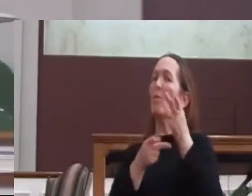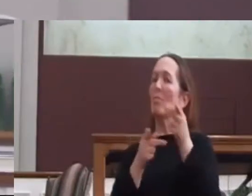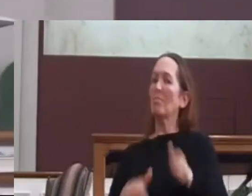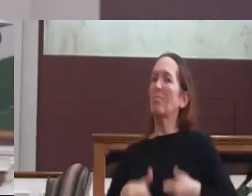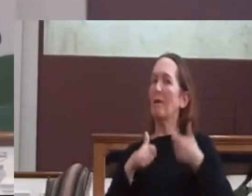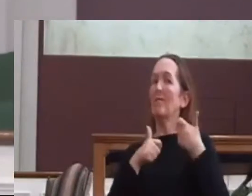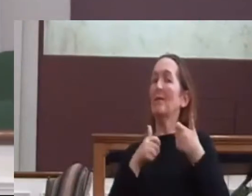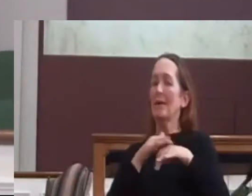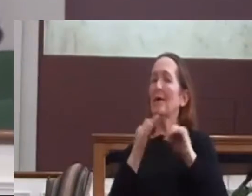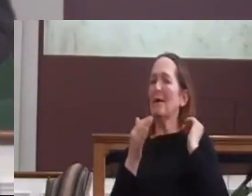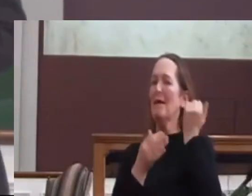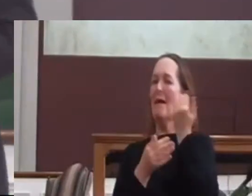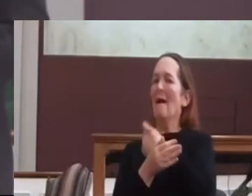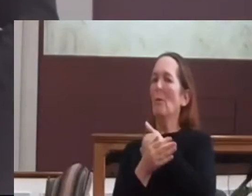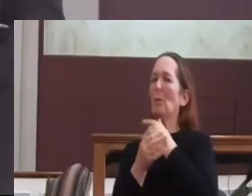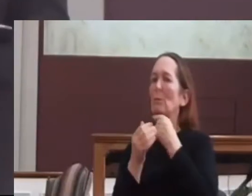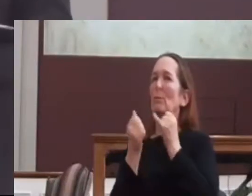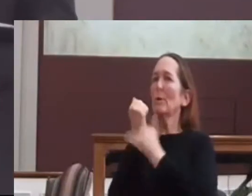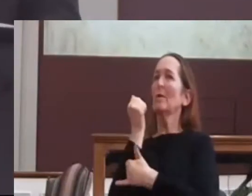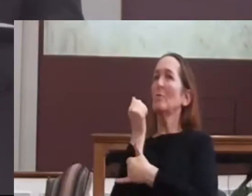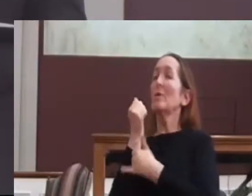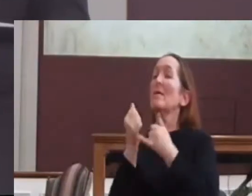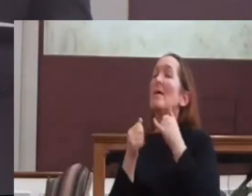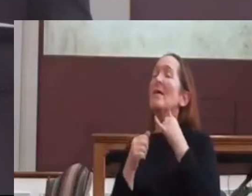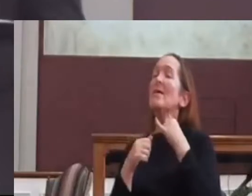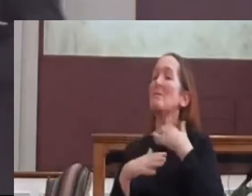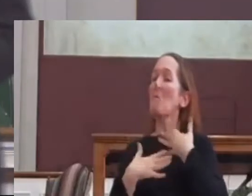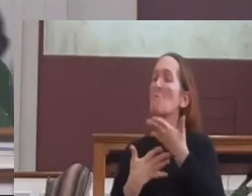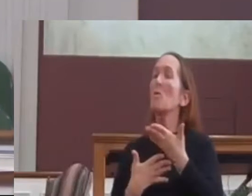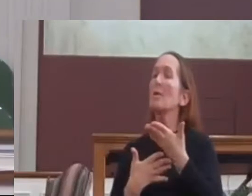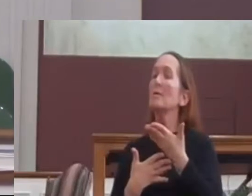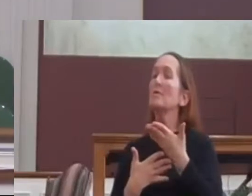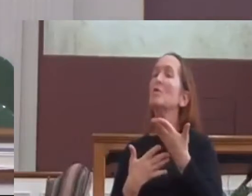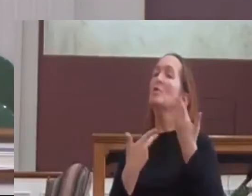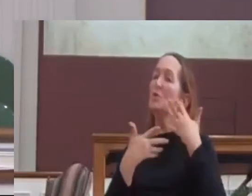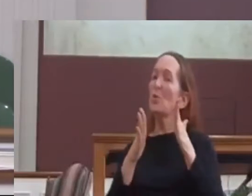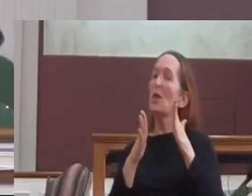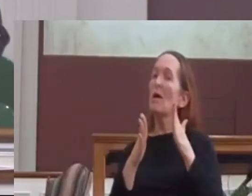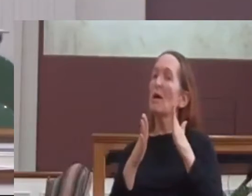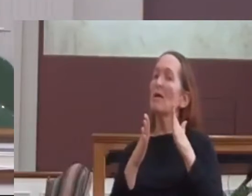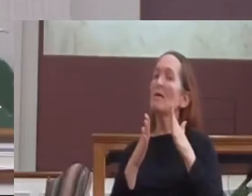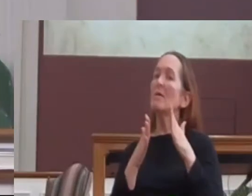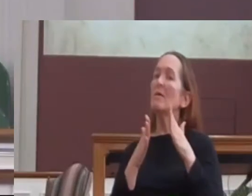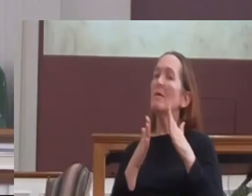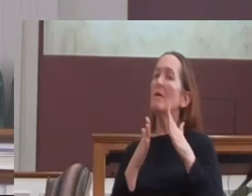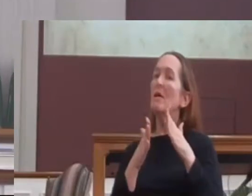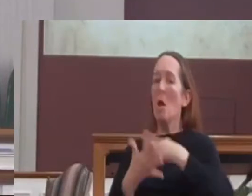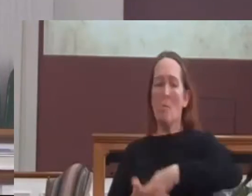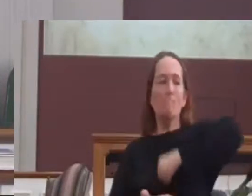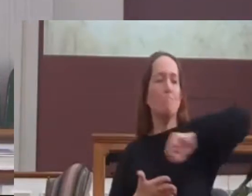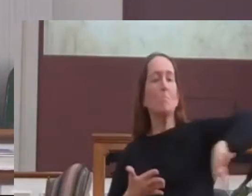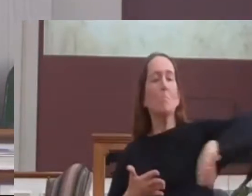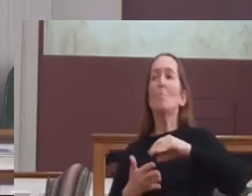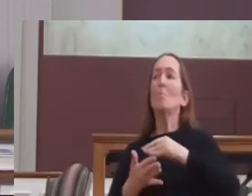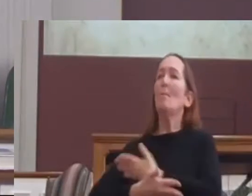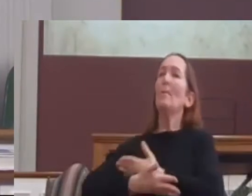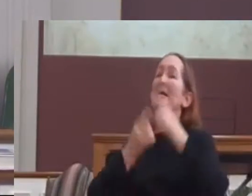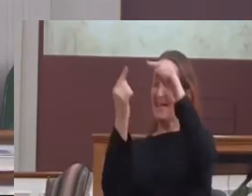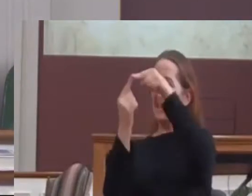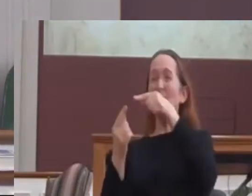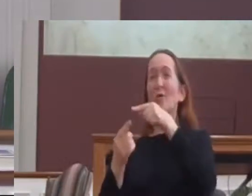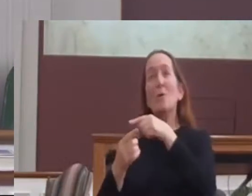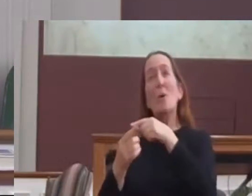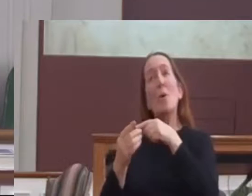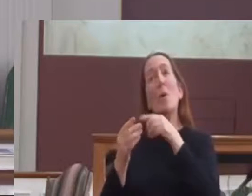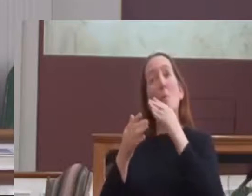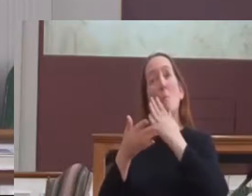society, living among us, that they are willing to allow this procedure to